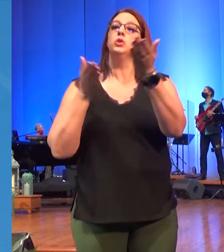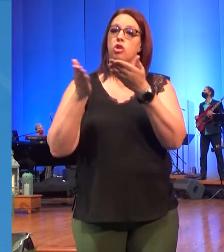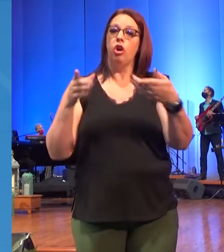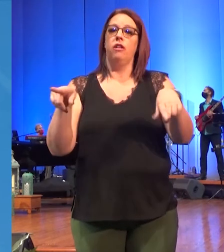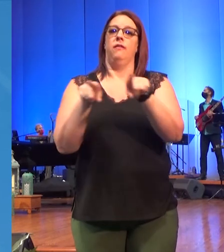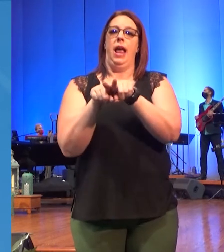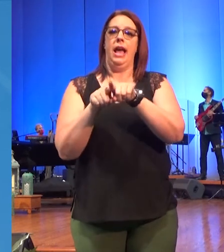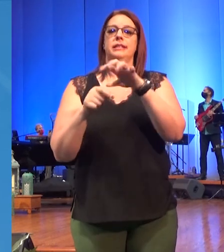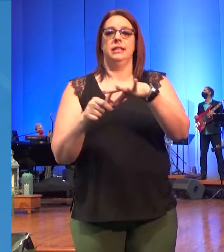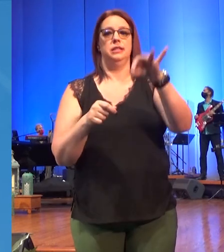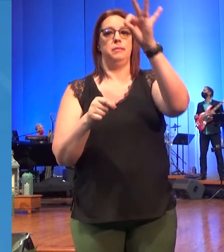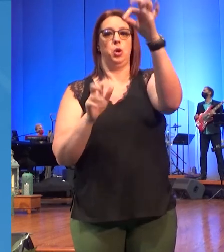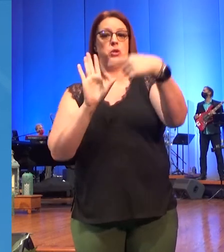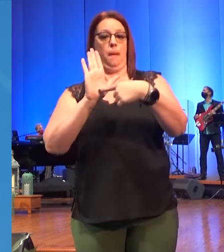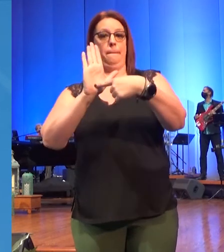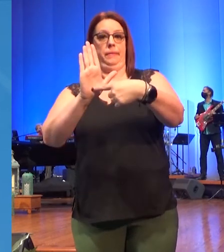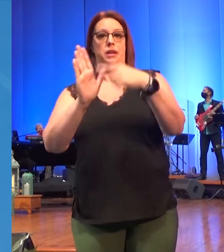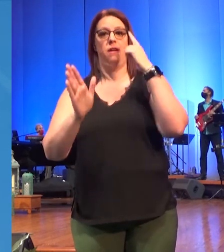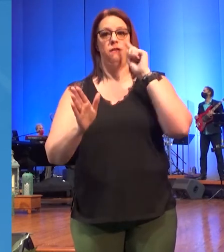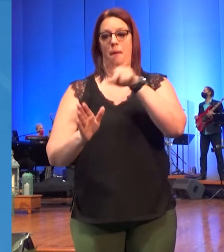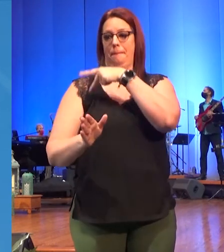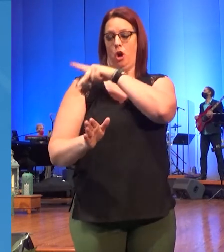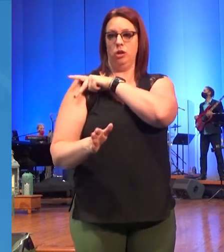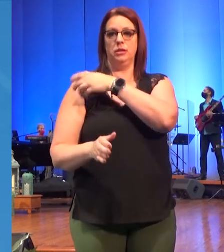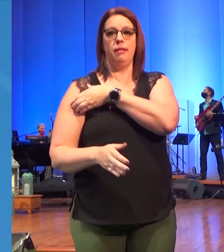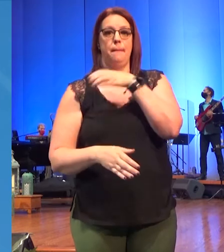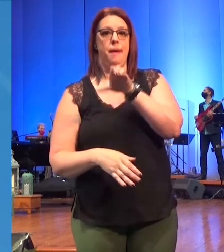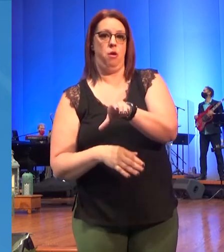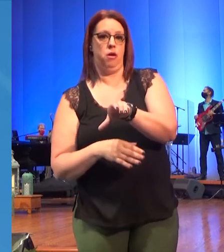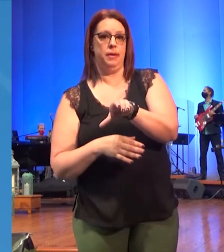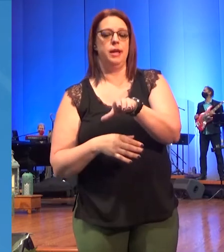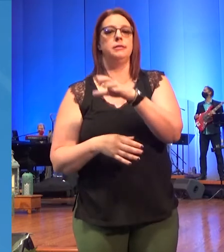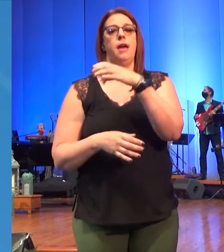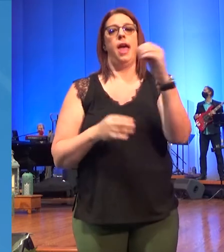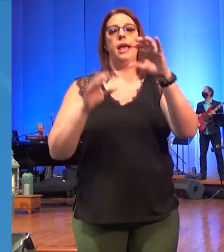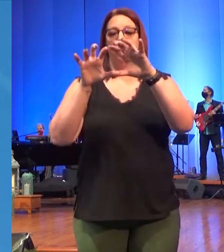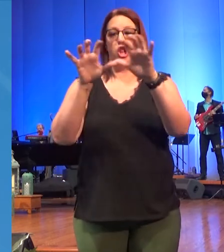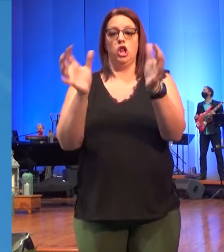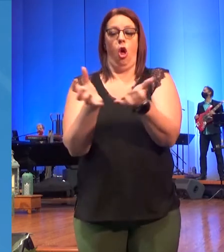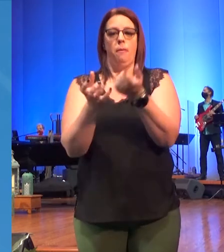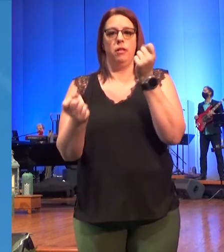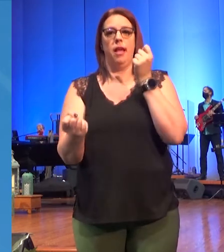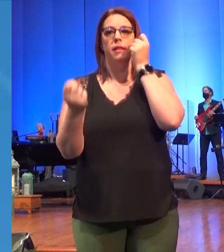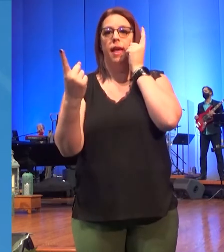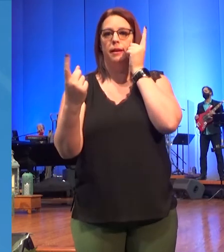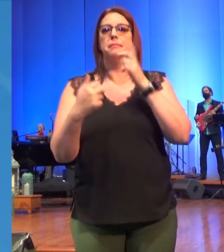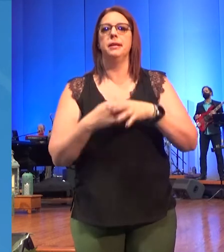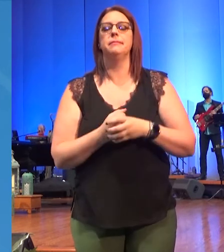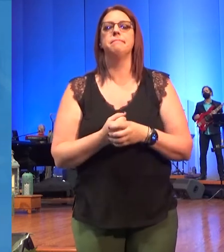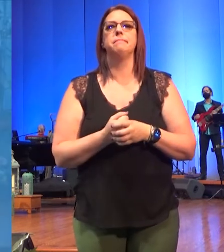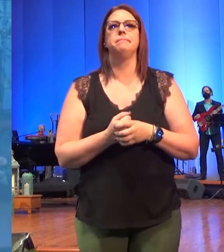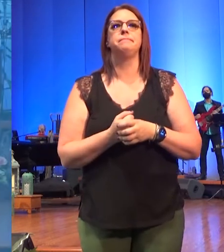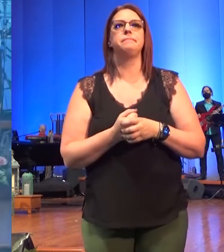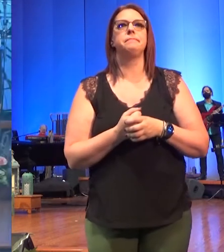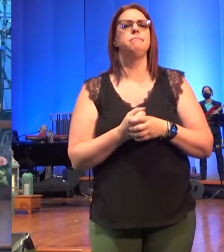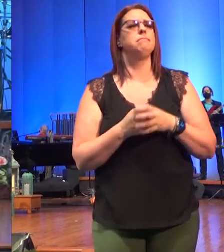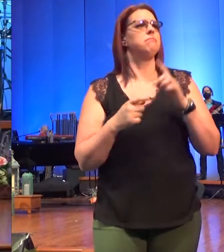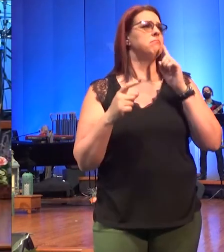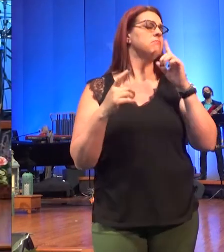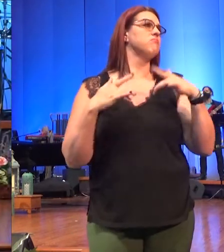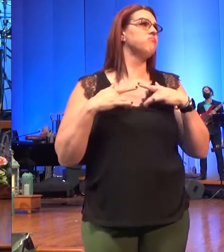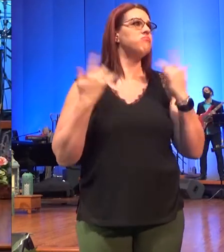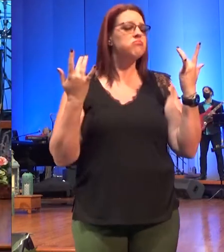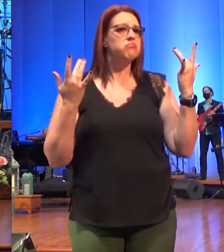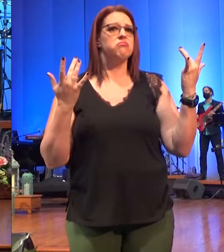a spiritual beacon for personal empowerment and global enlightenment. What a joy it is